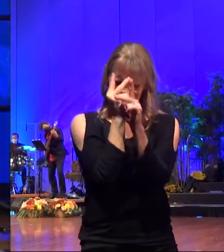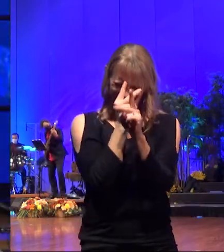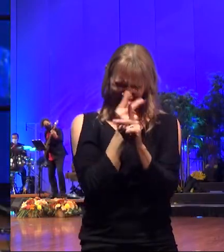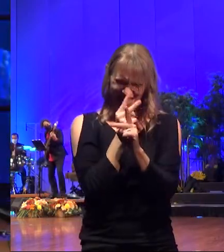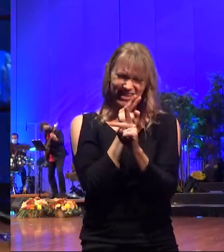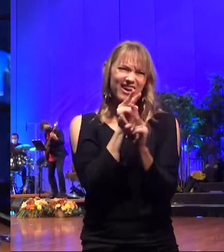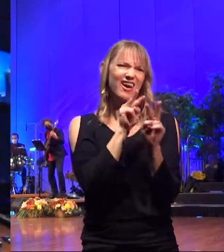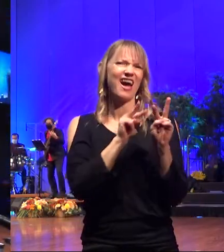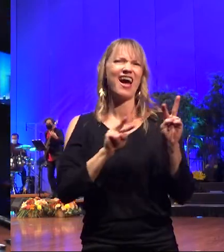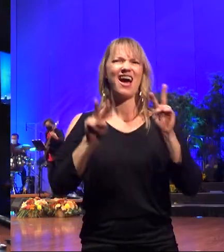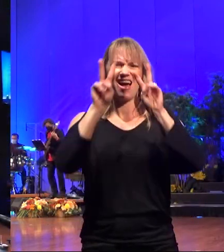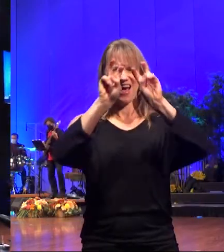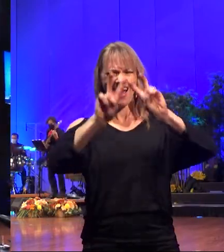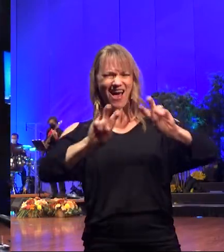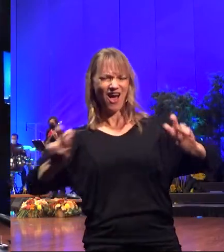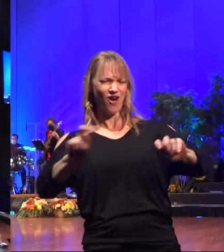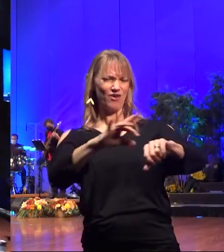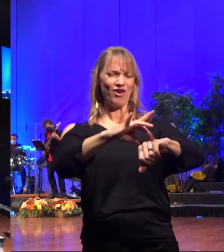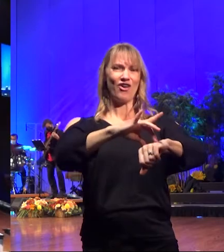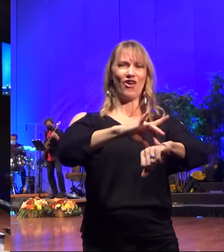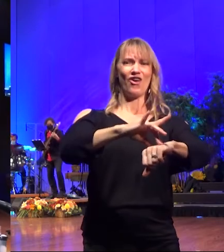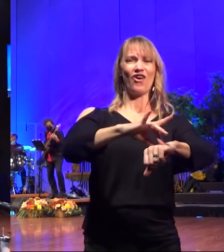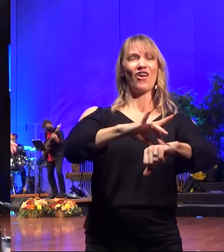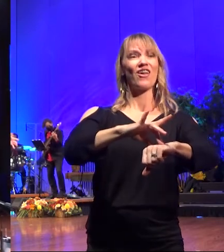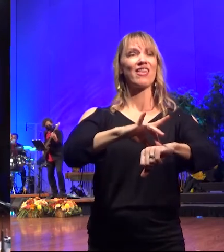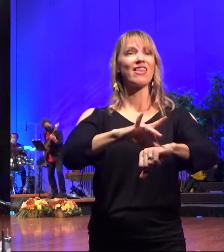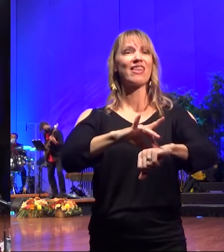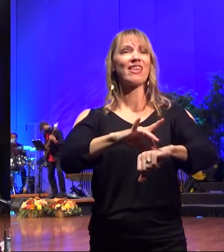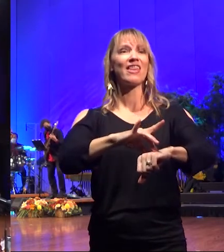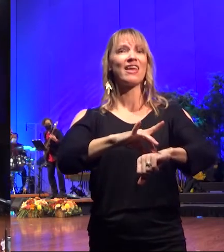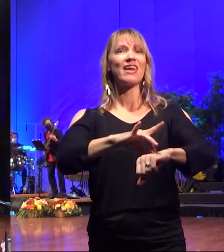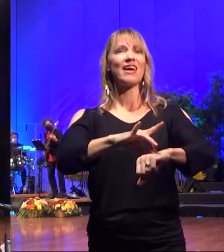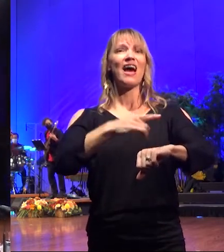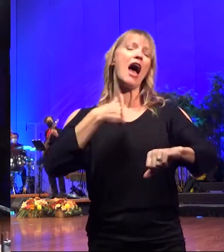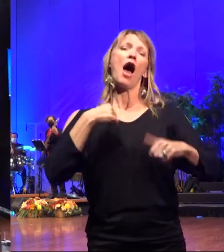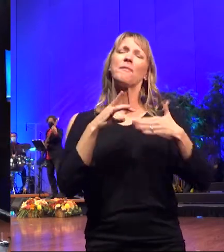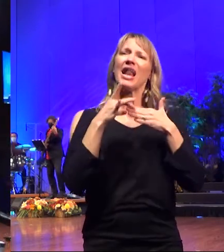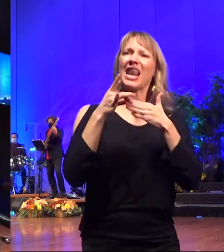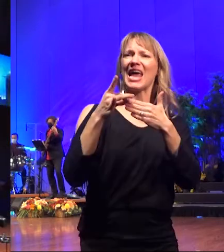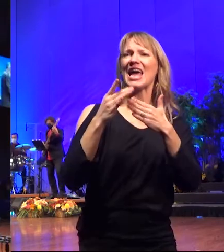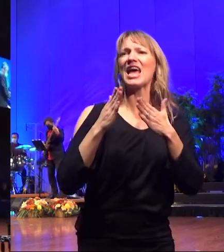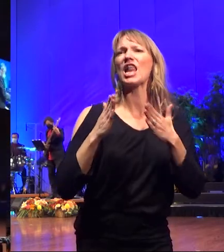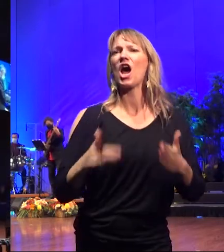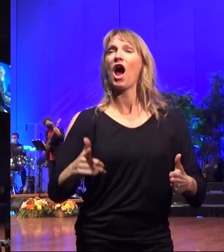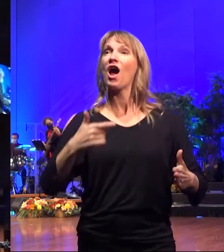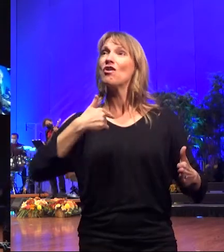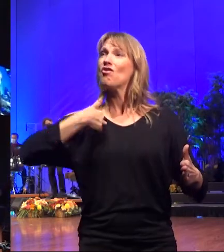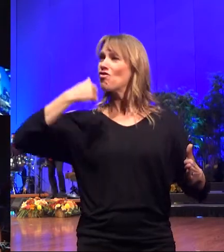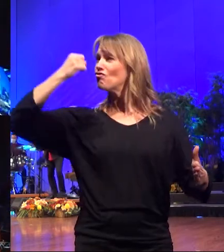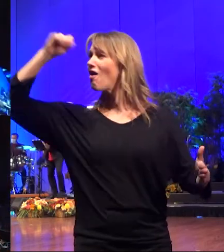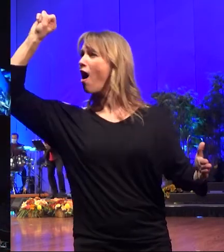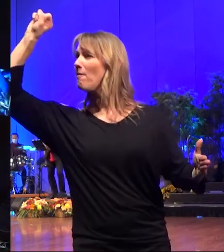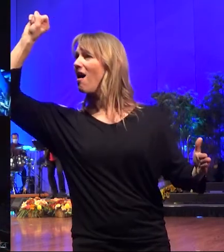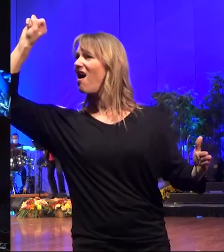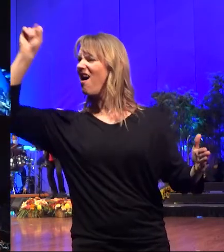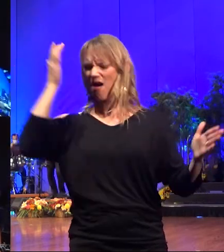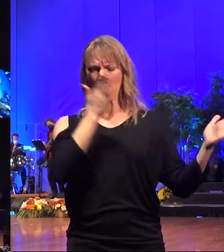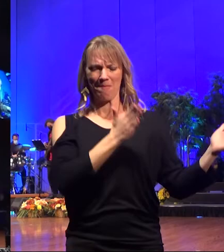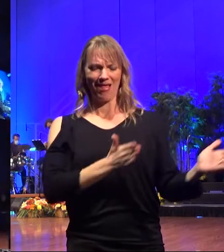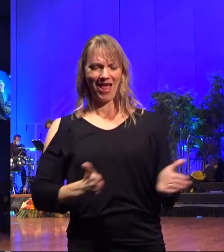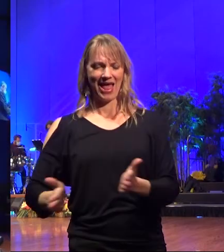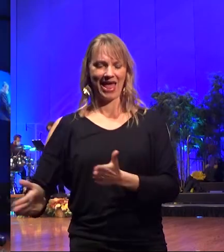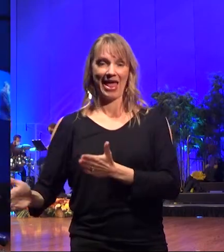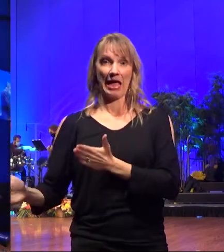trying to figure out this place we call Earth. I'm a leader, I'm a rebel with